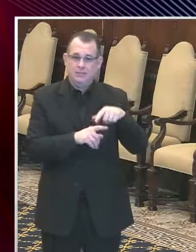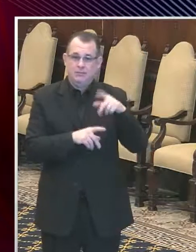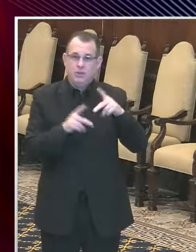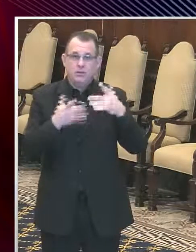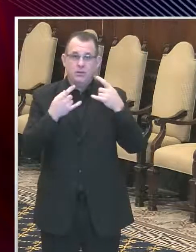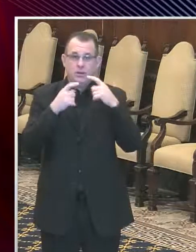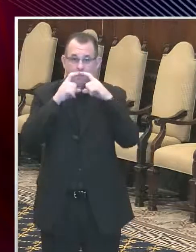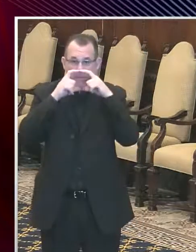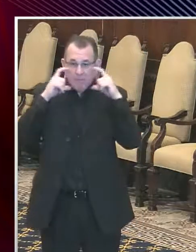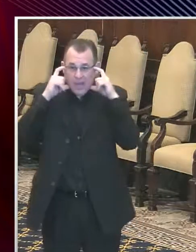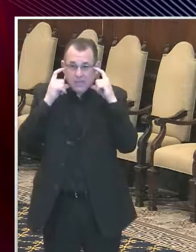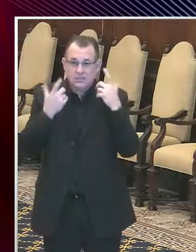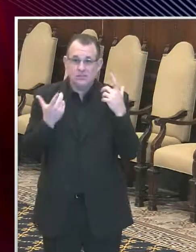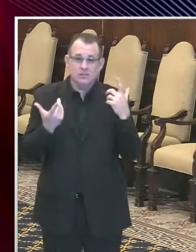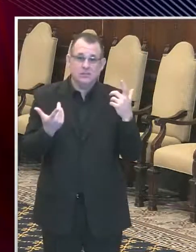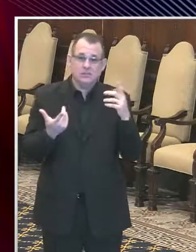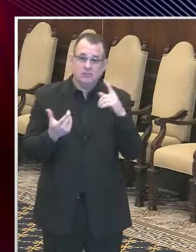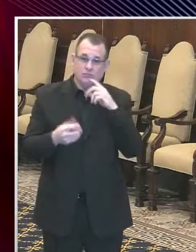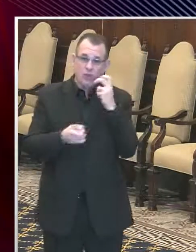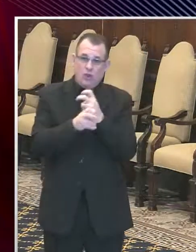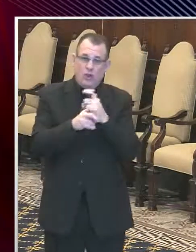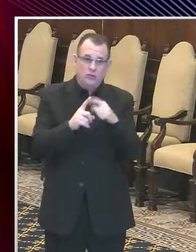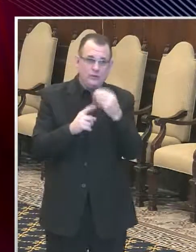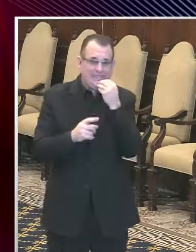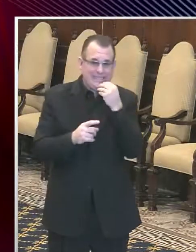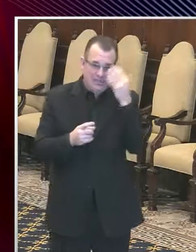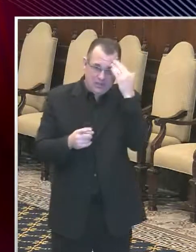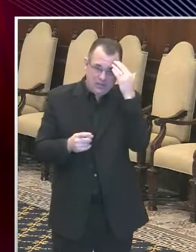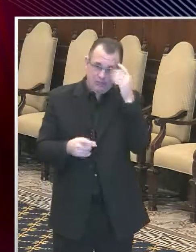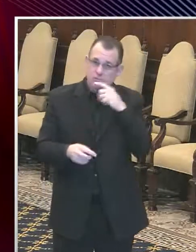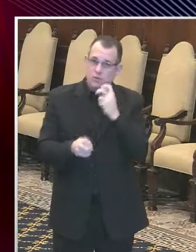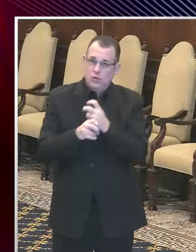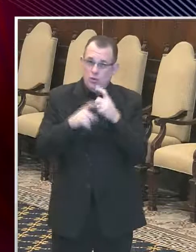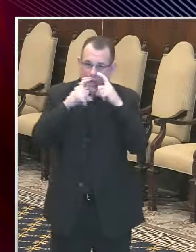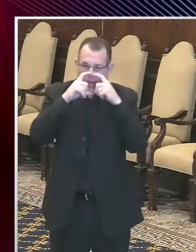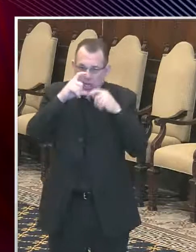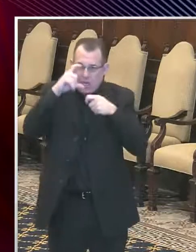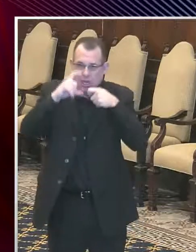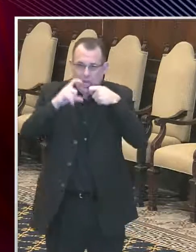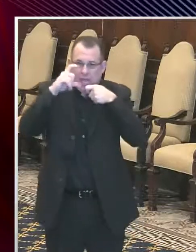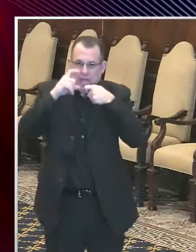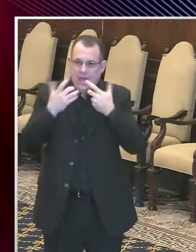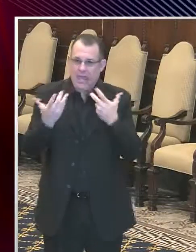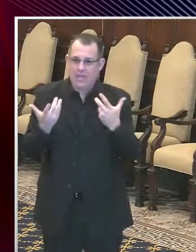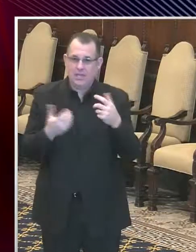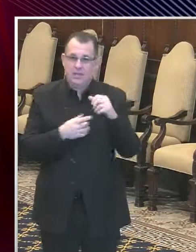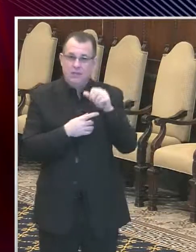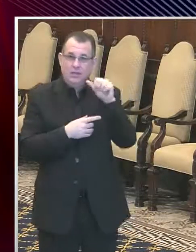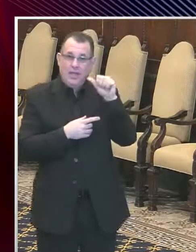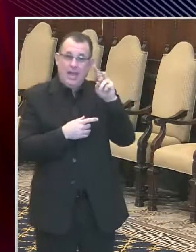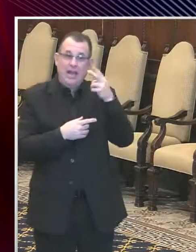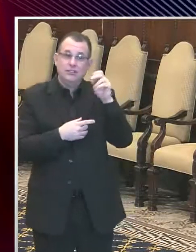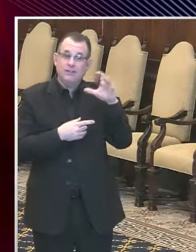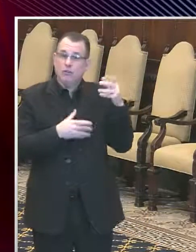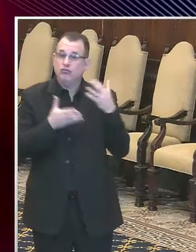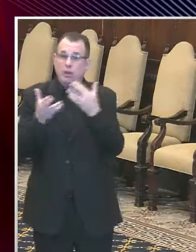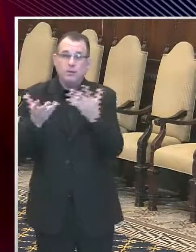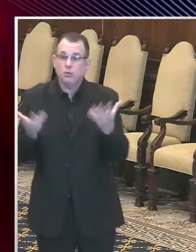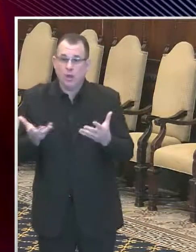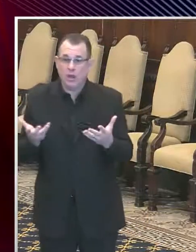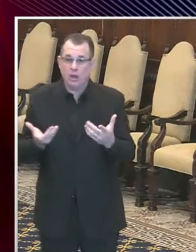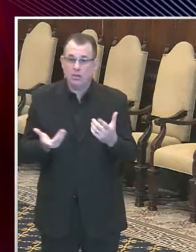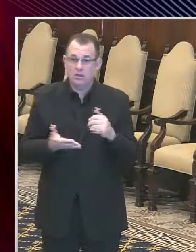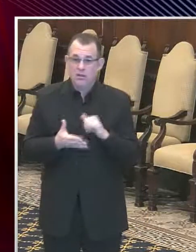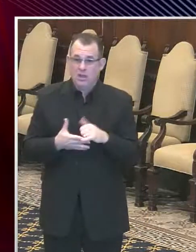eating. So it's going to be difficult. I don't know that HVAC renovations is going to be a central part of those risk reduction